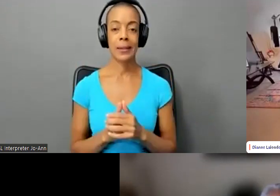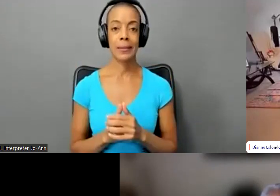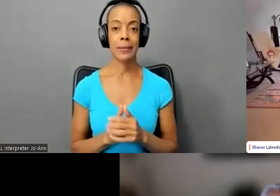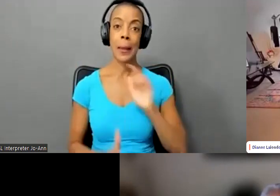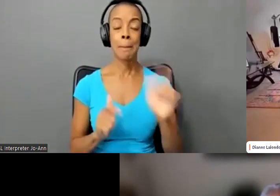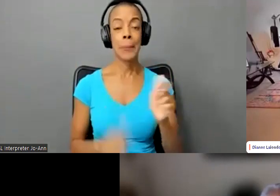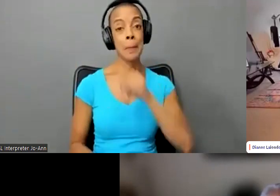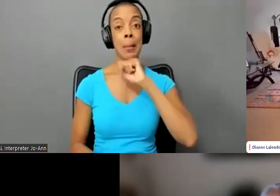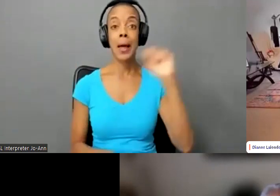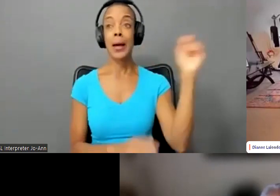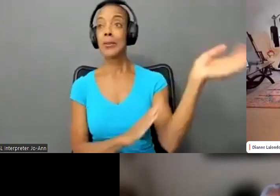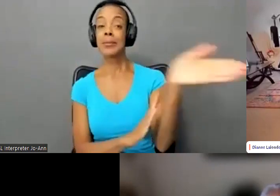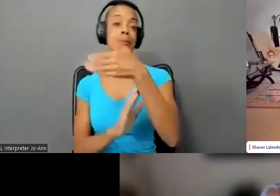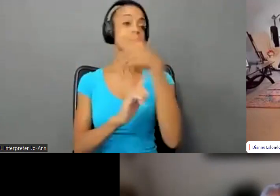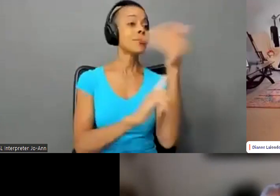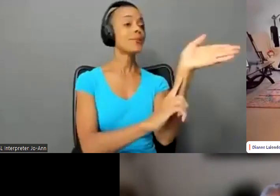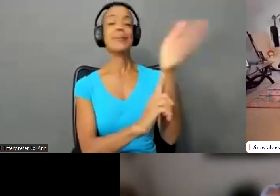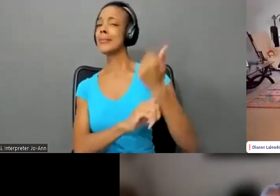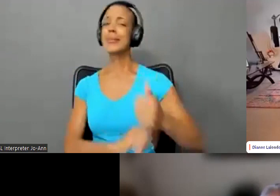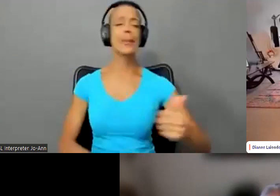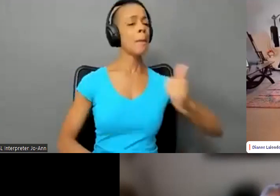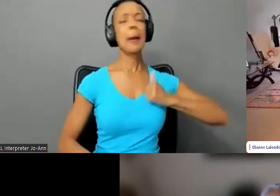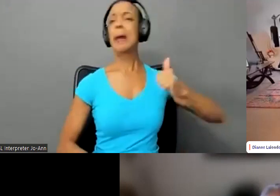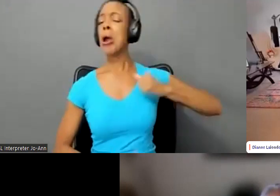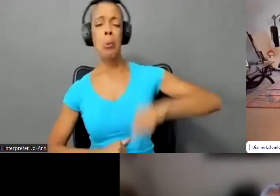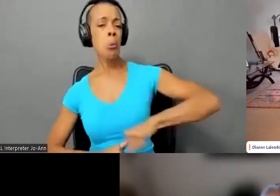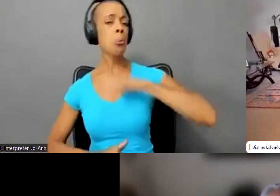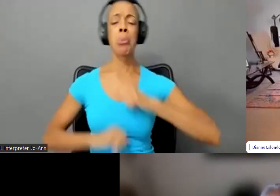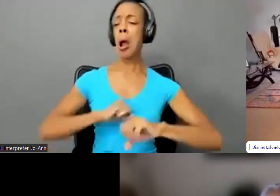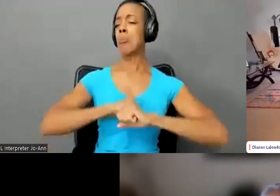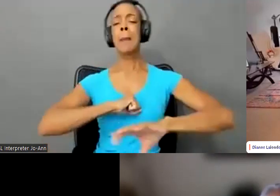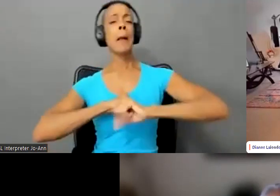flag when they go to different countries, but when you're talking